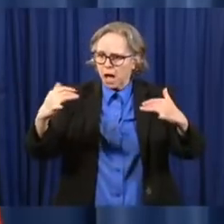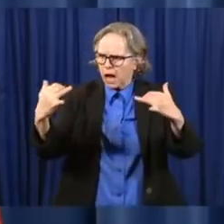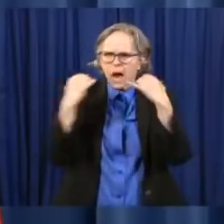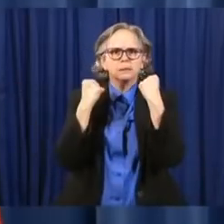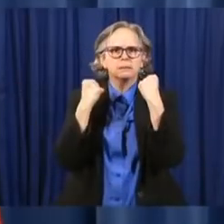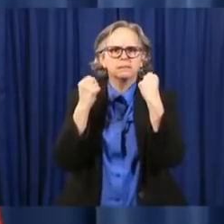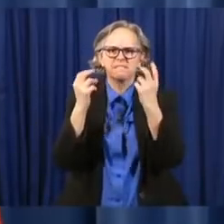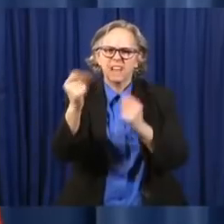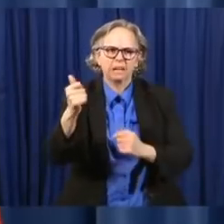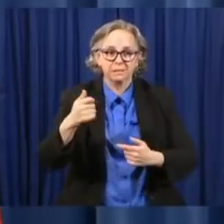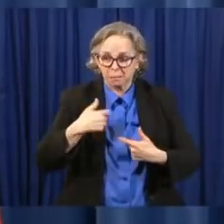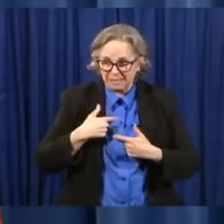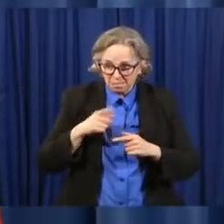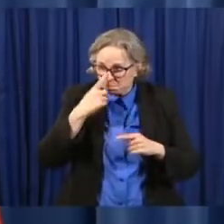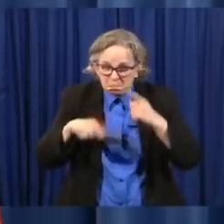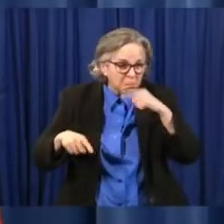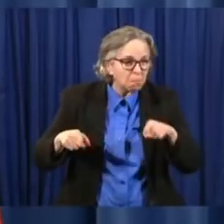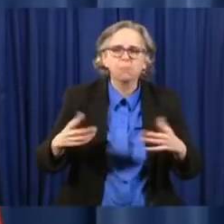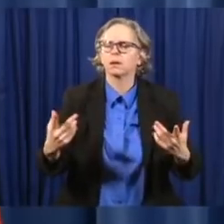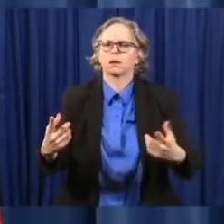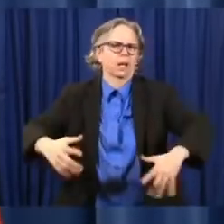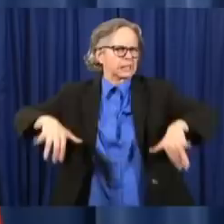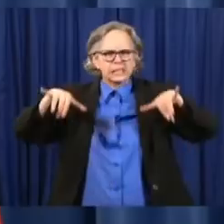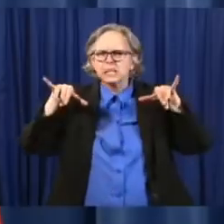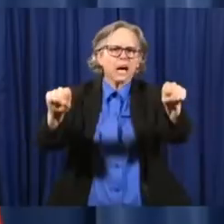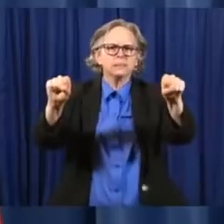if they would do this.